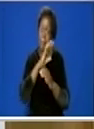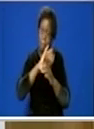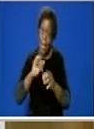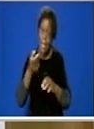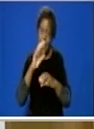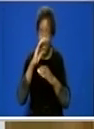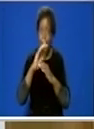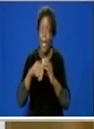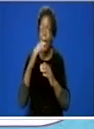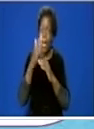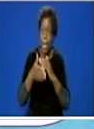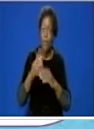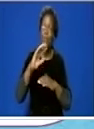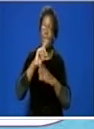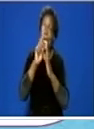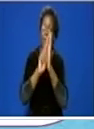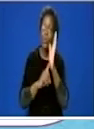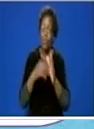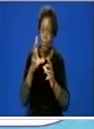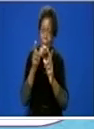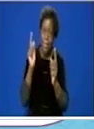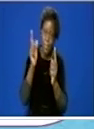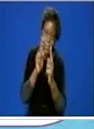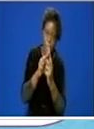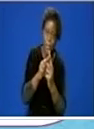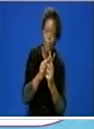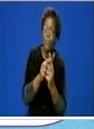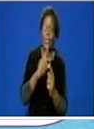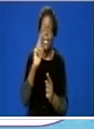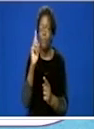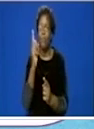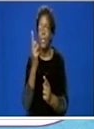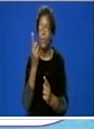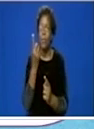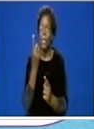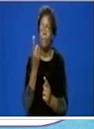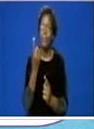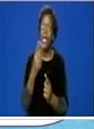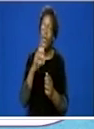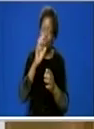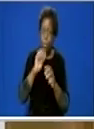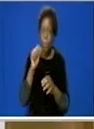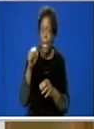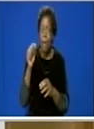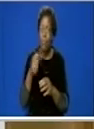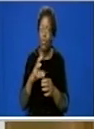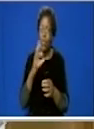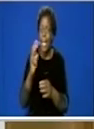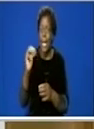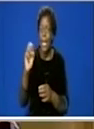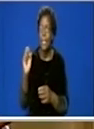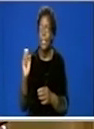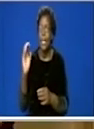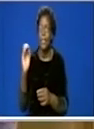end of the lesson, you should be able to achieve the following objectives. The first one, you should be able to state the necessity of support